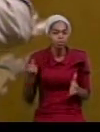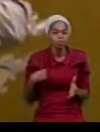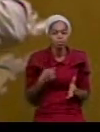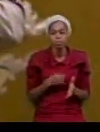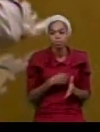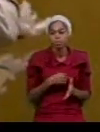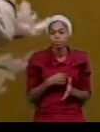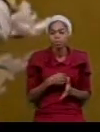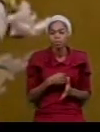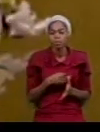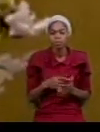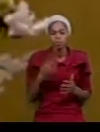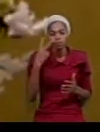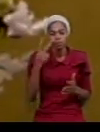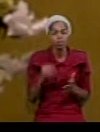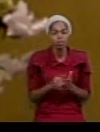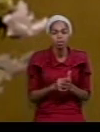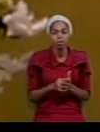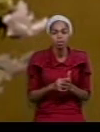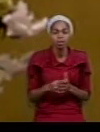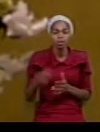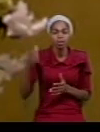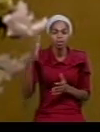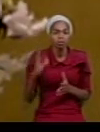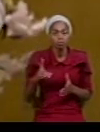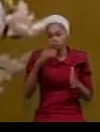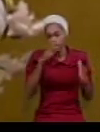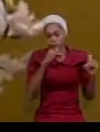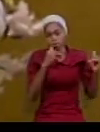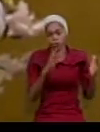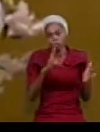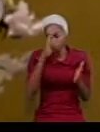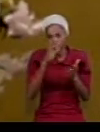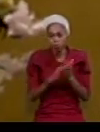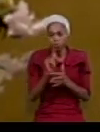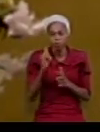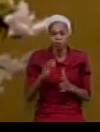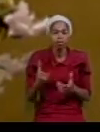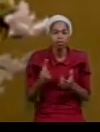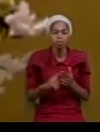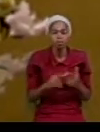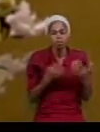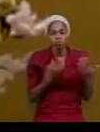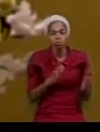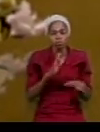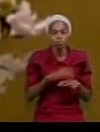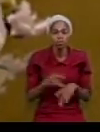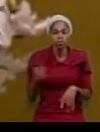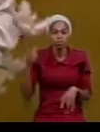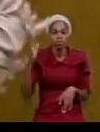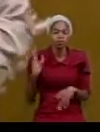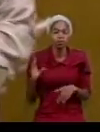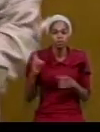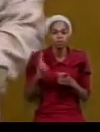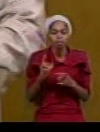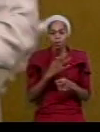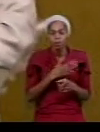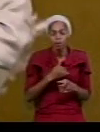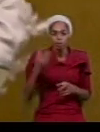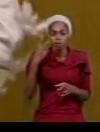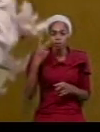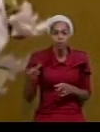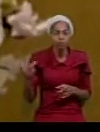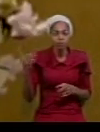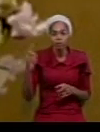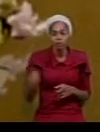God and seek His glory over their personal circumstances. That we learned from the instruction that Moses gave